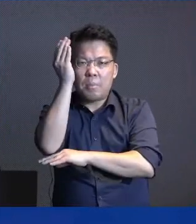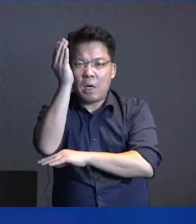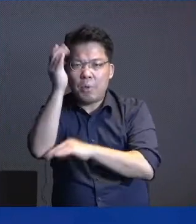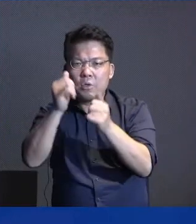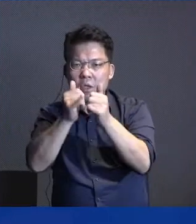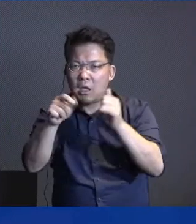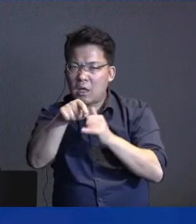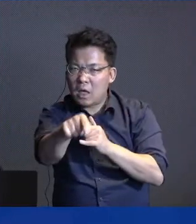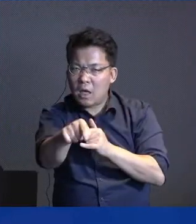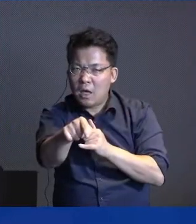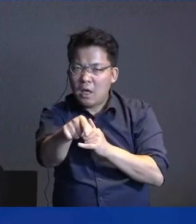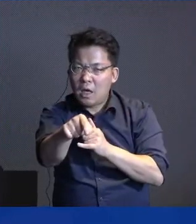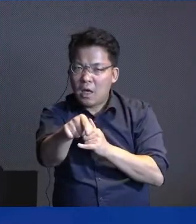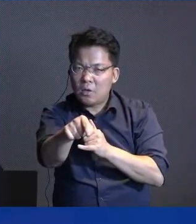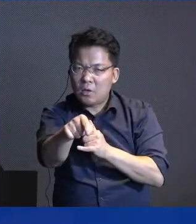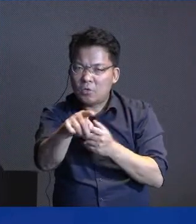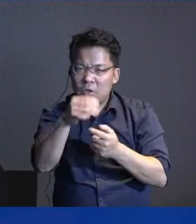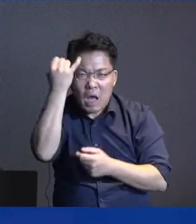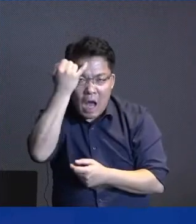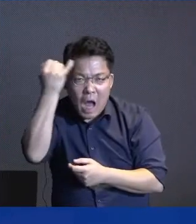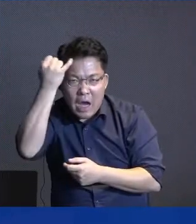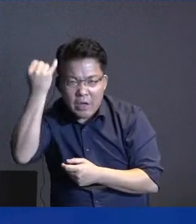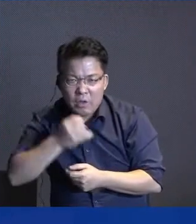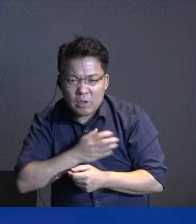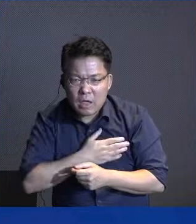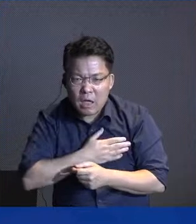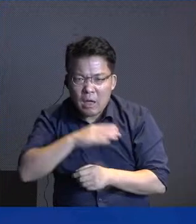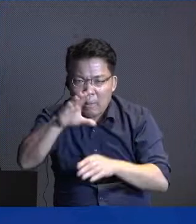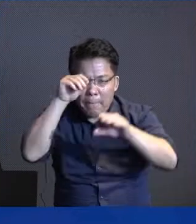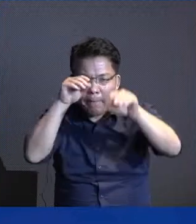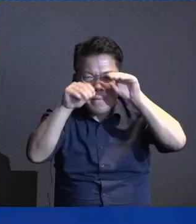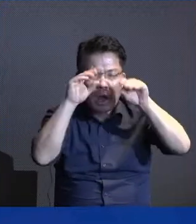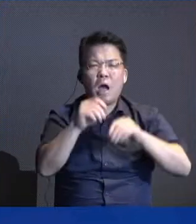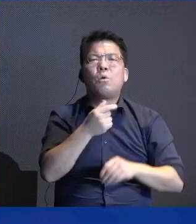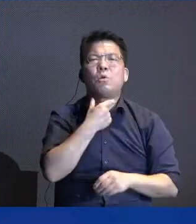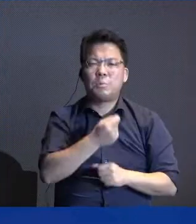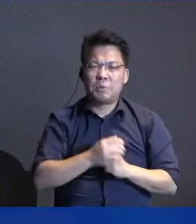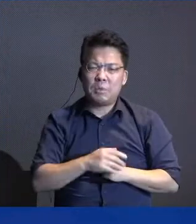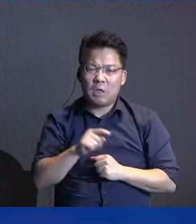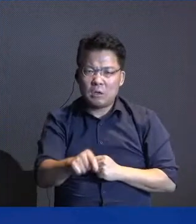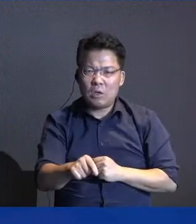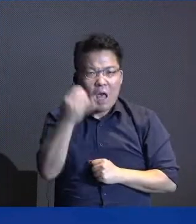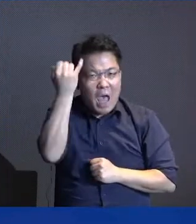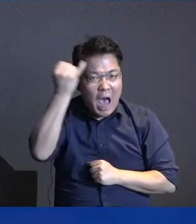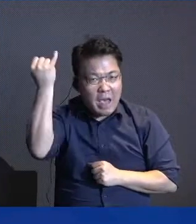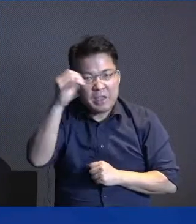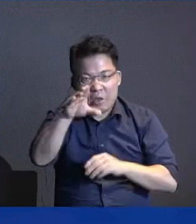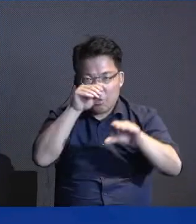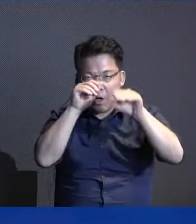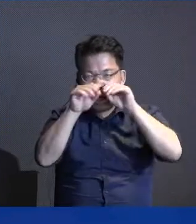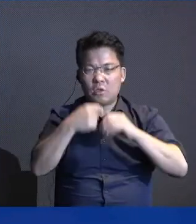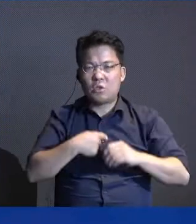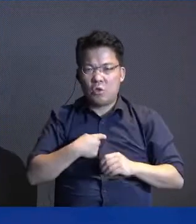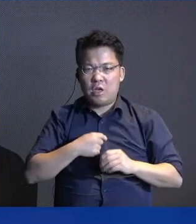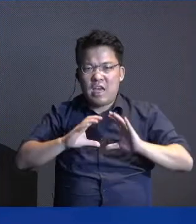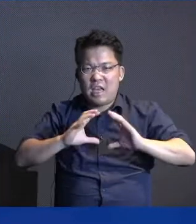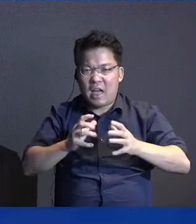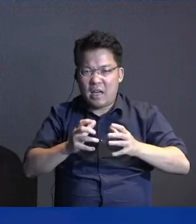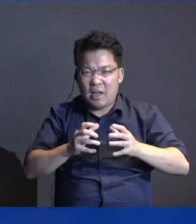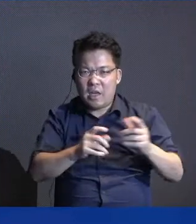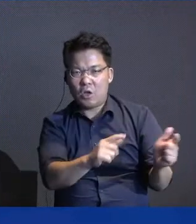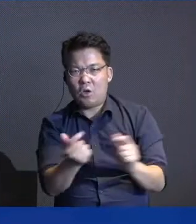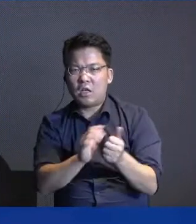them in different policies and services that we have, because discussions like this,